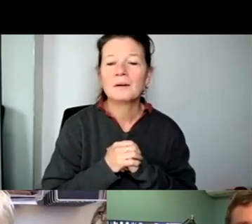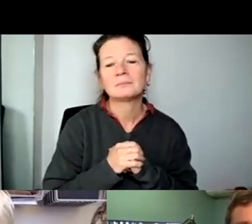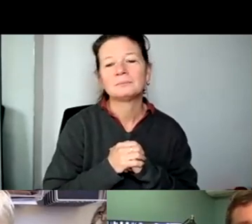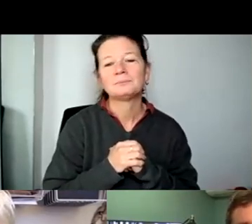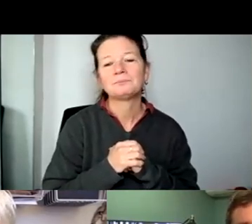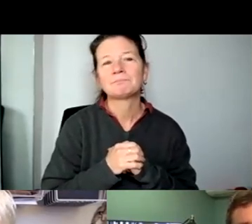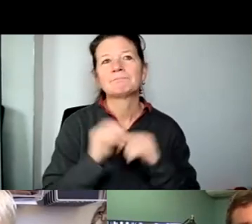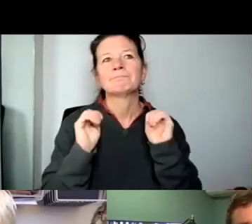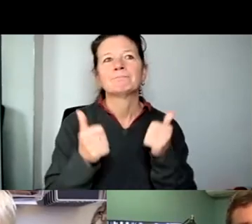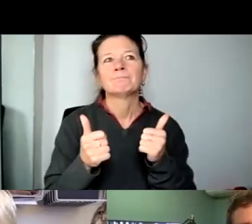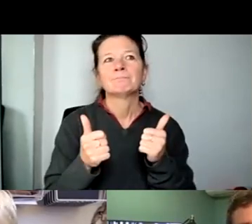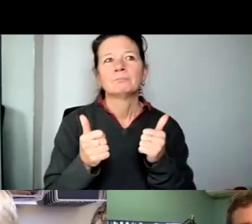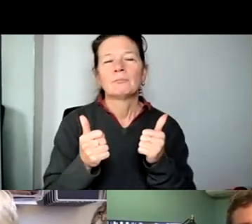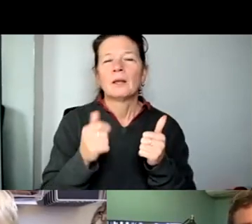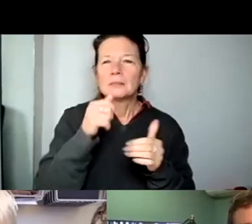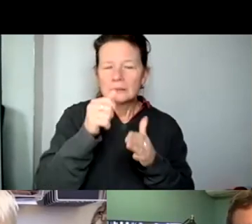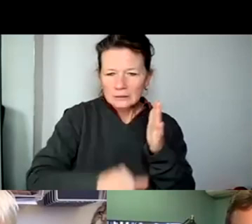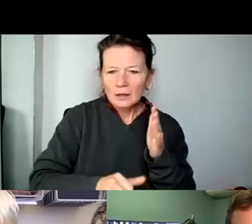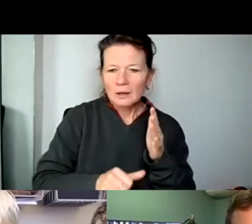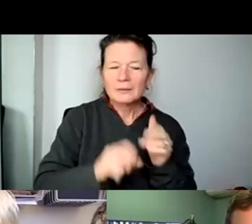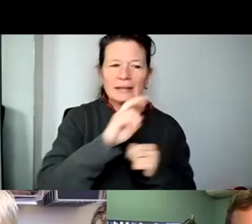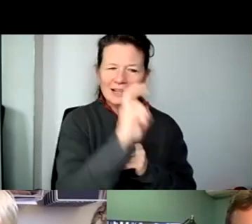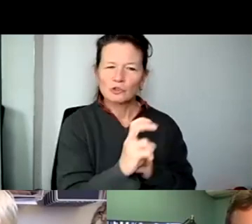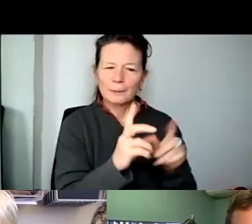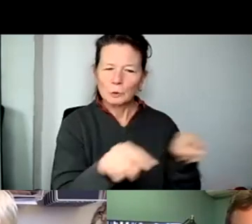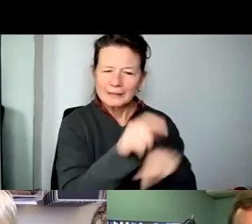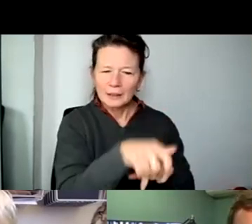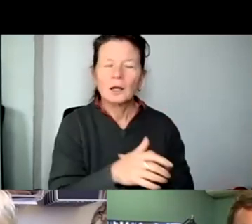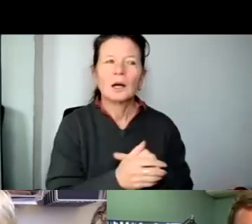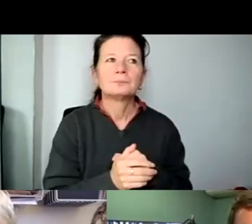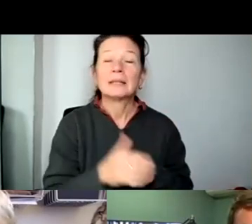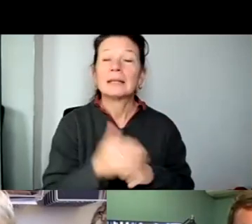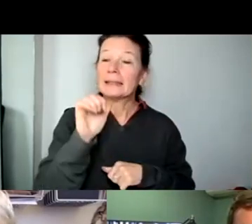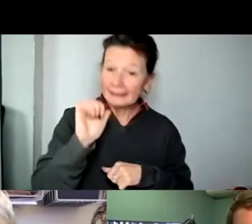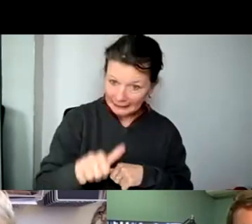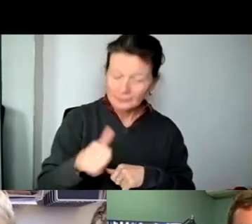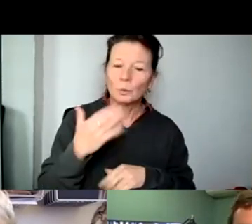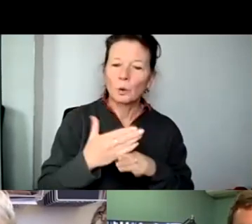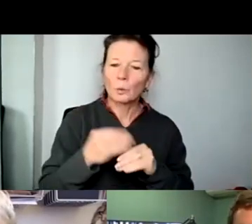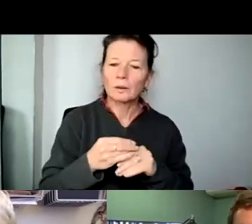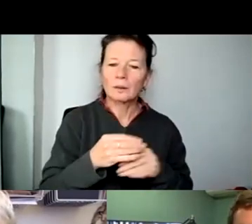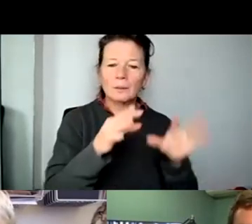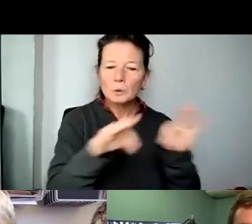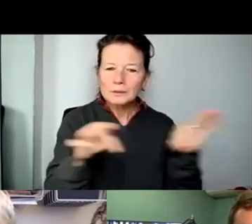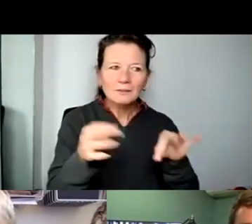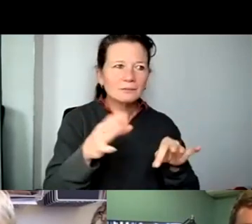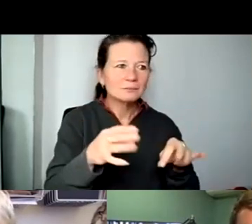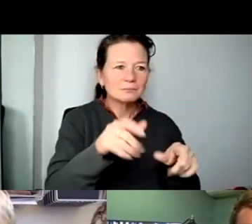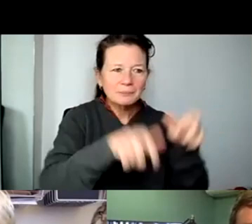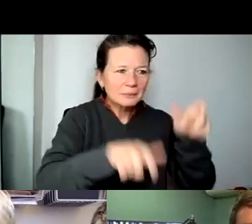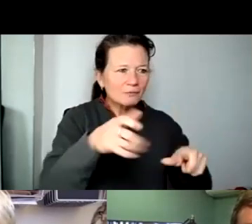Okay, I'll start with the electronic one just to get it done. Yes, I work with musicians from lots of